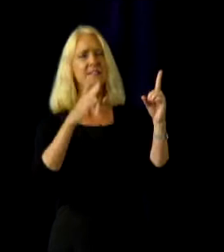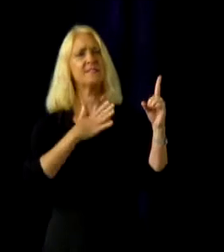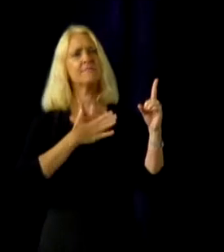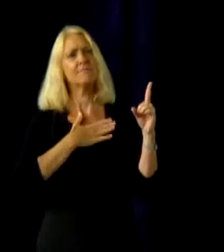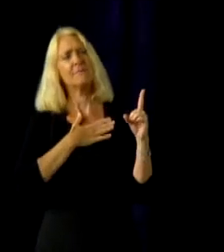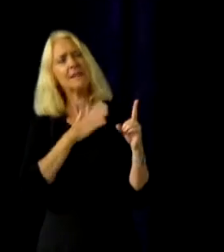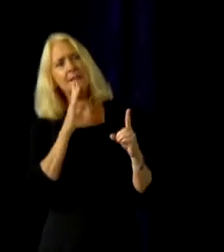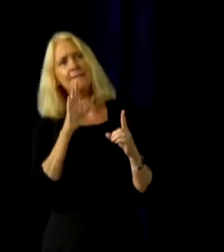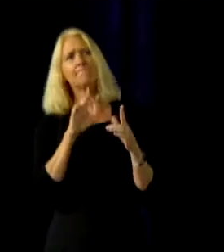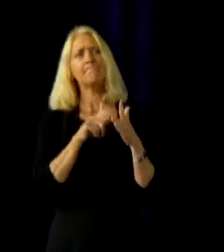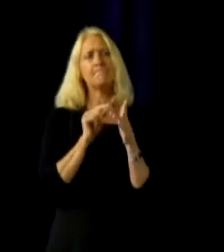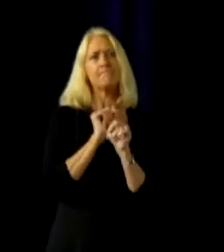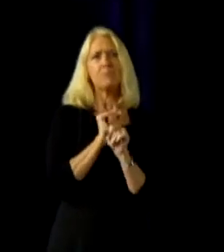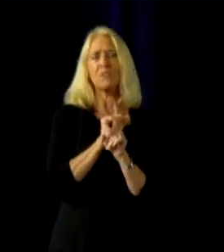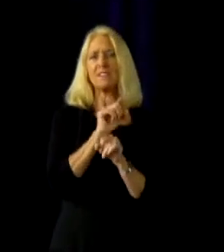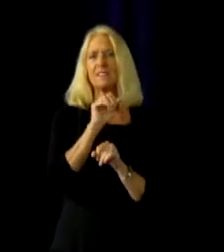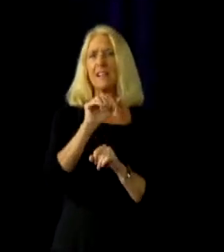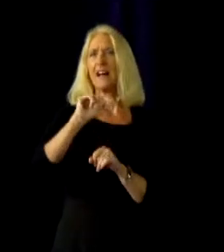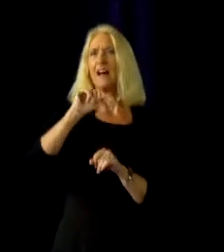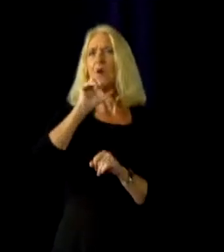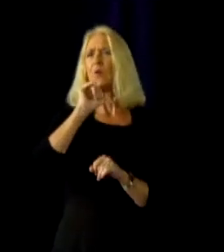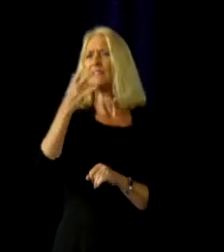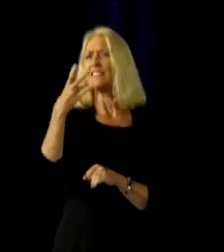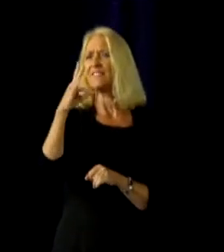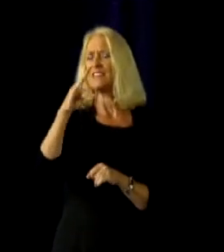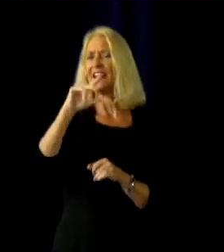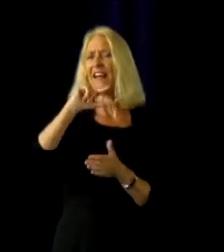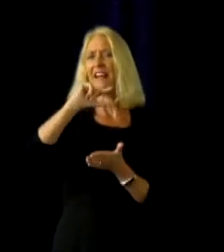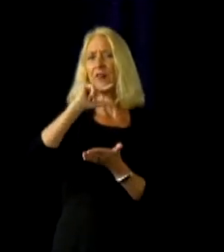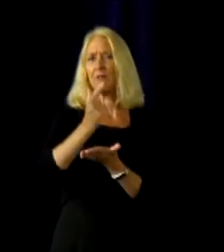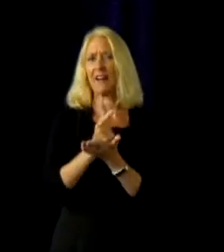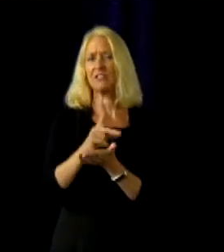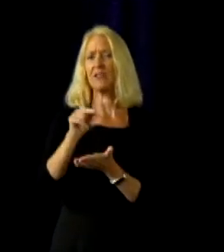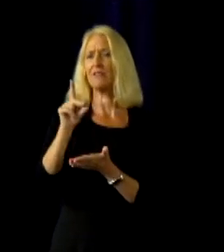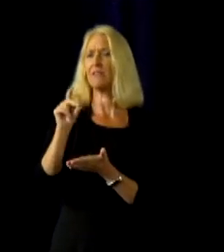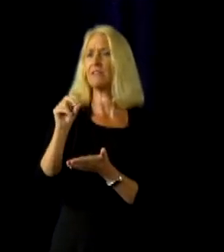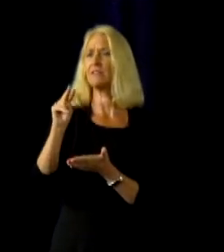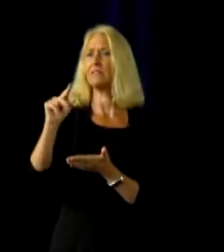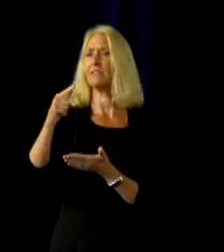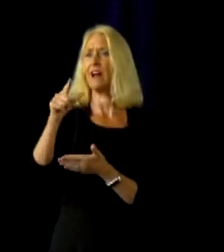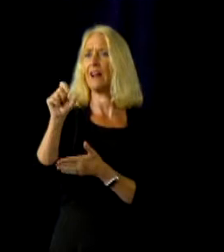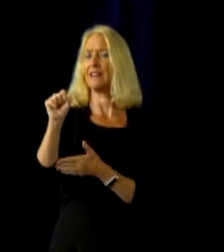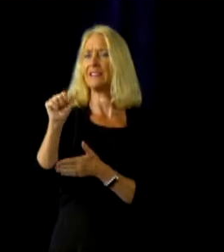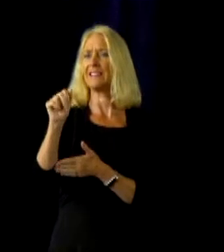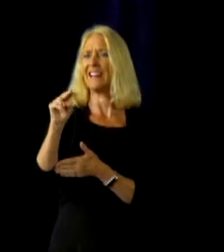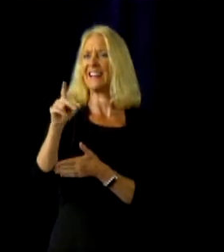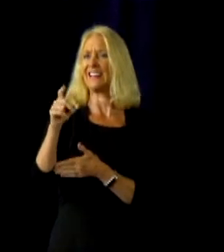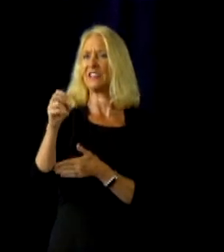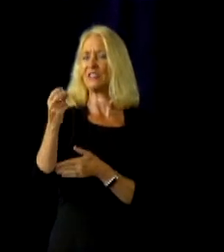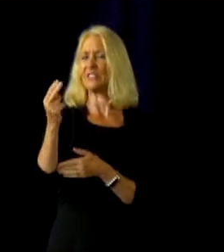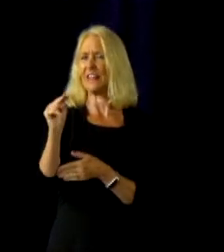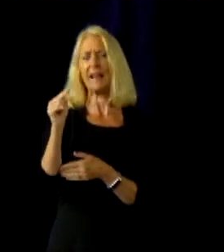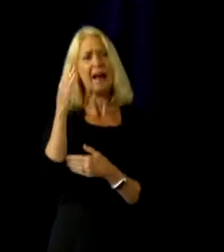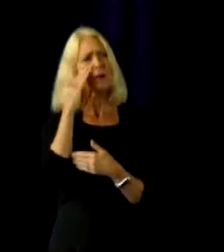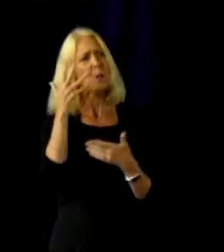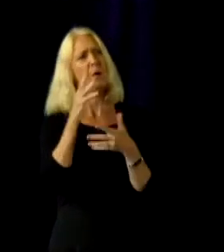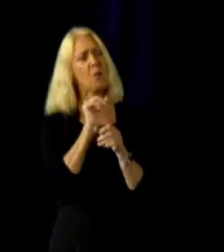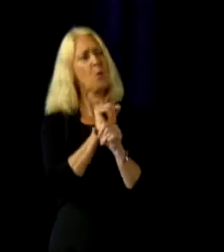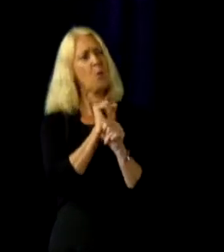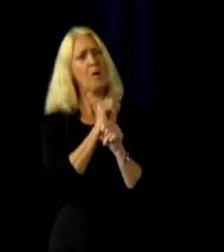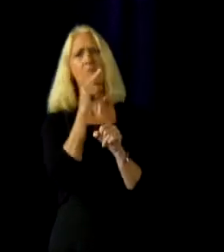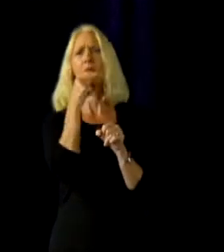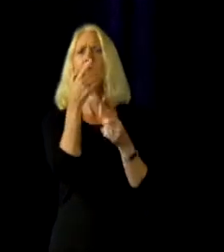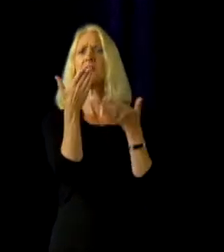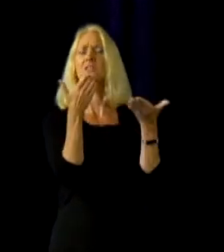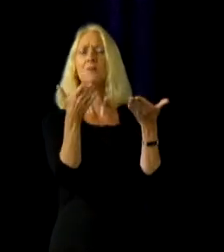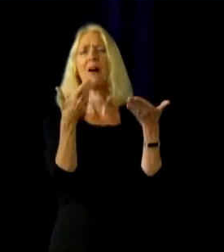as a 17-year-old graduate from Douglas Anderson School of the Arts, and I knew that I wanted to be in public service. I wanted to